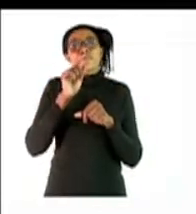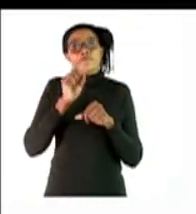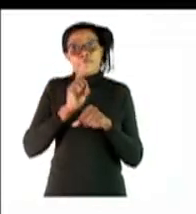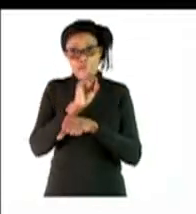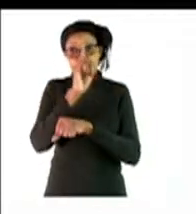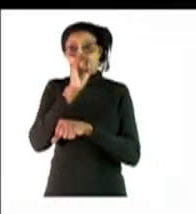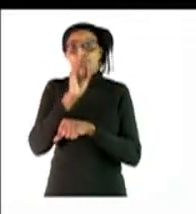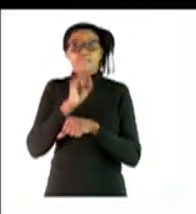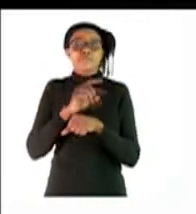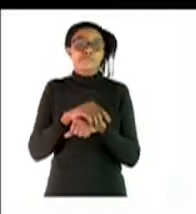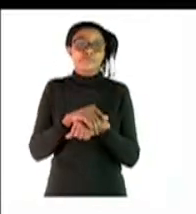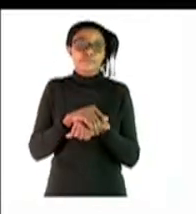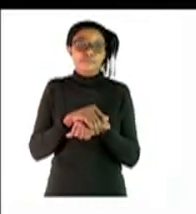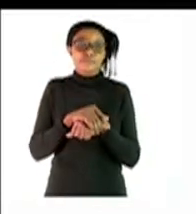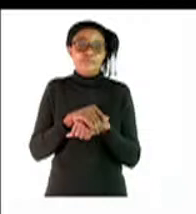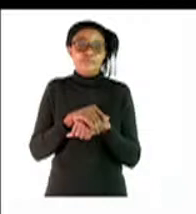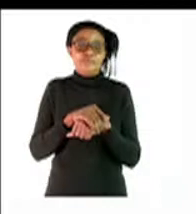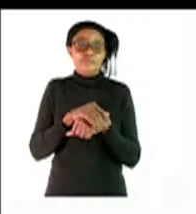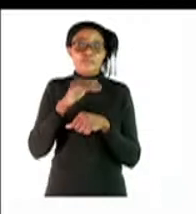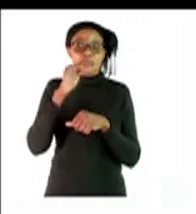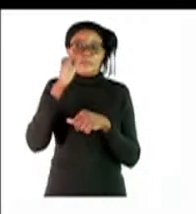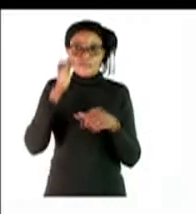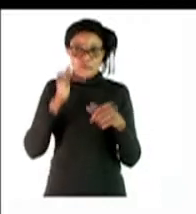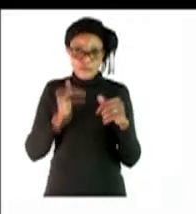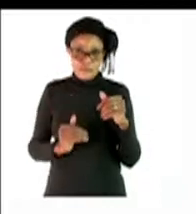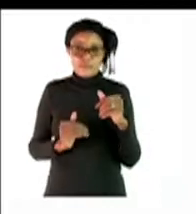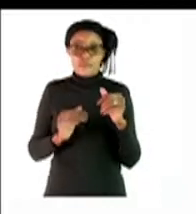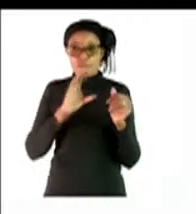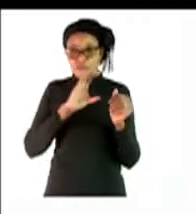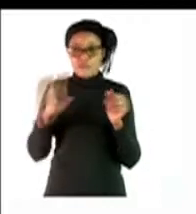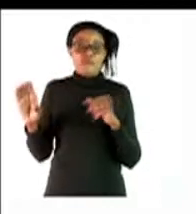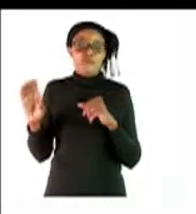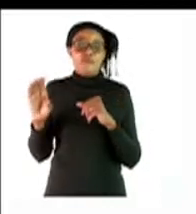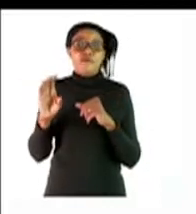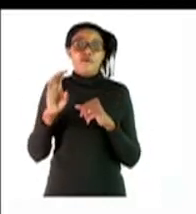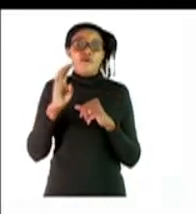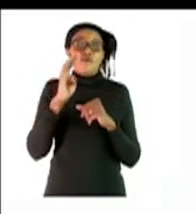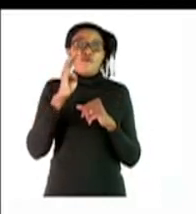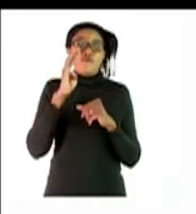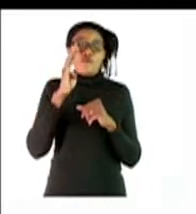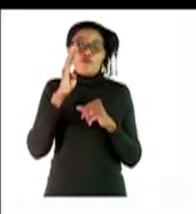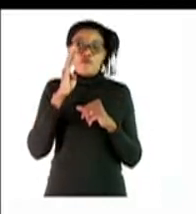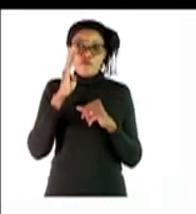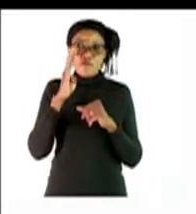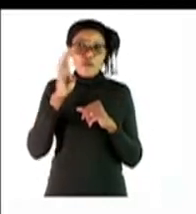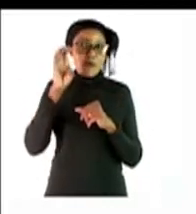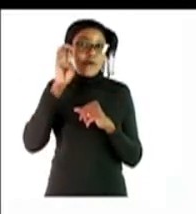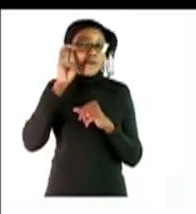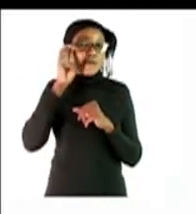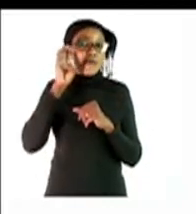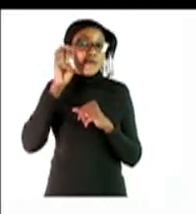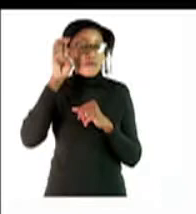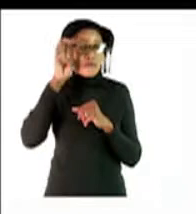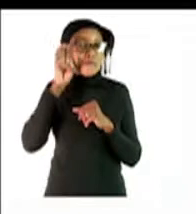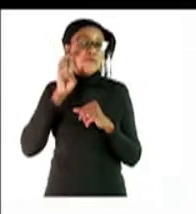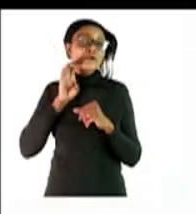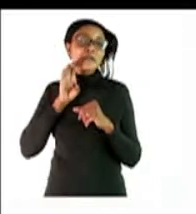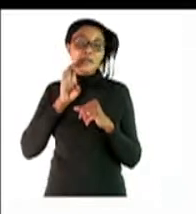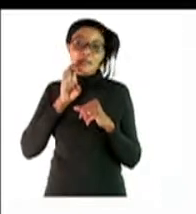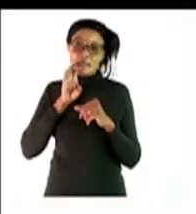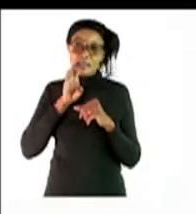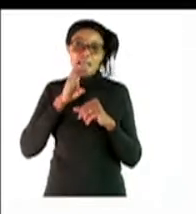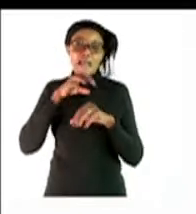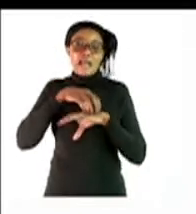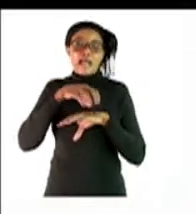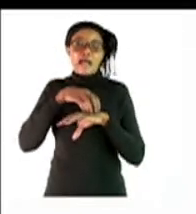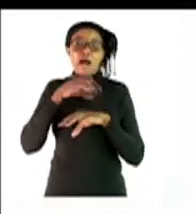Let's go over to the next row. We have four cream cupcakes and